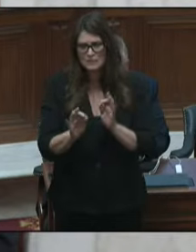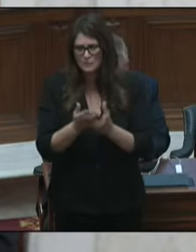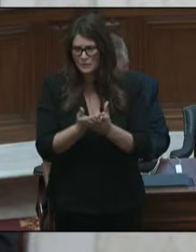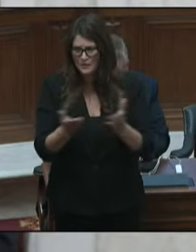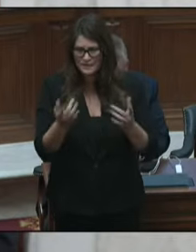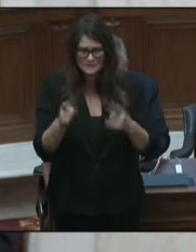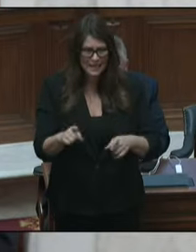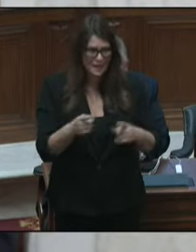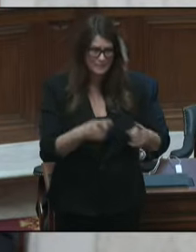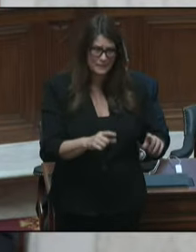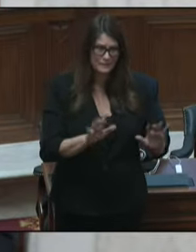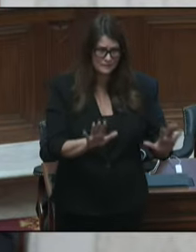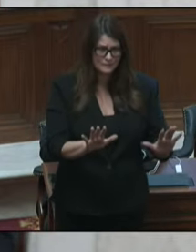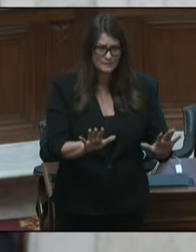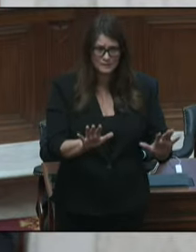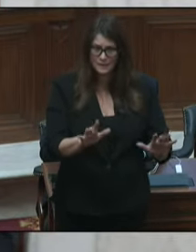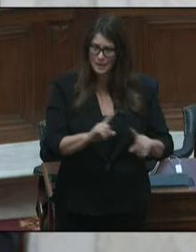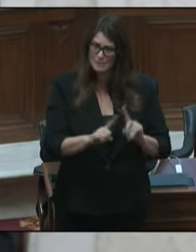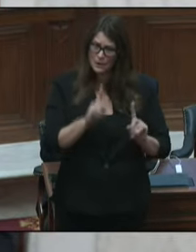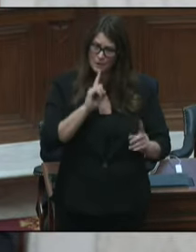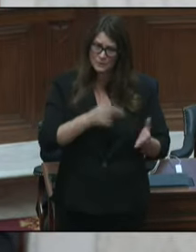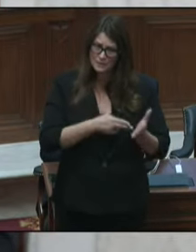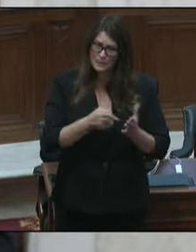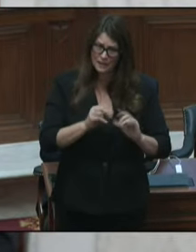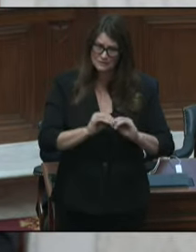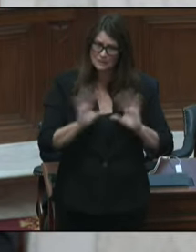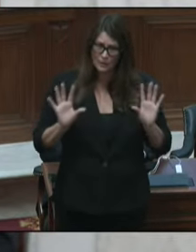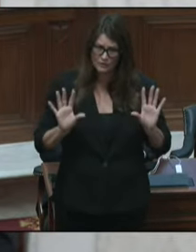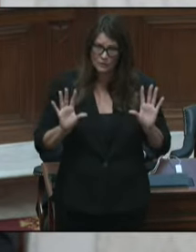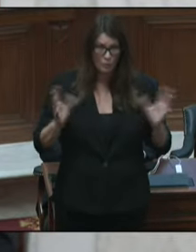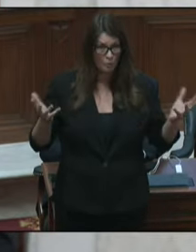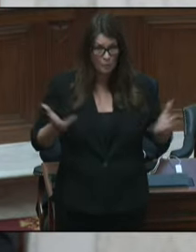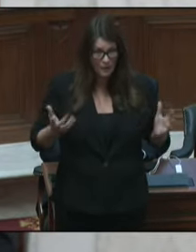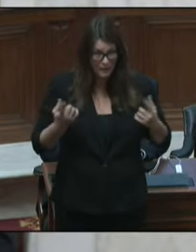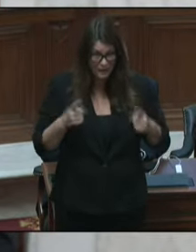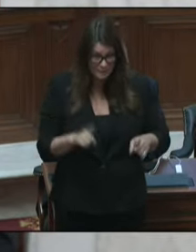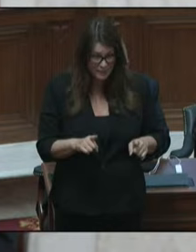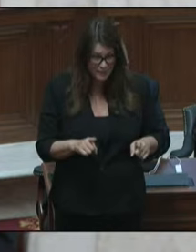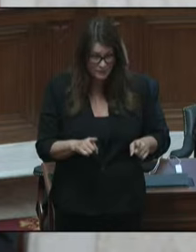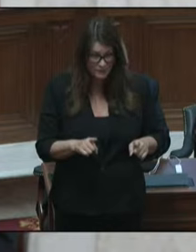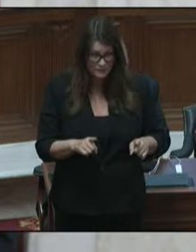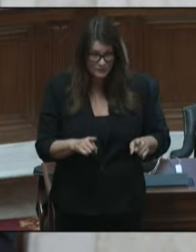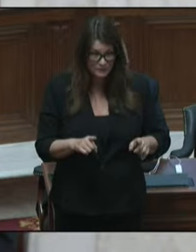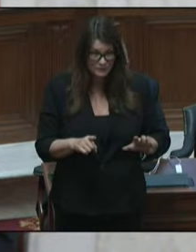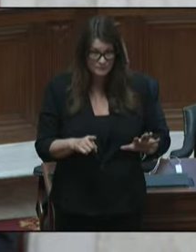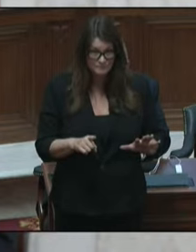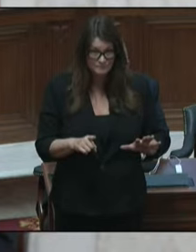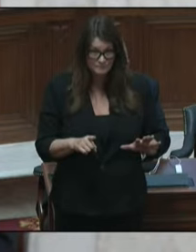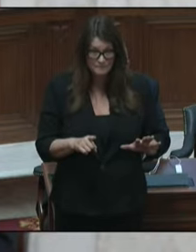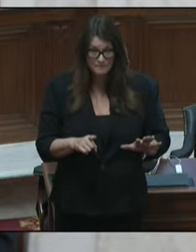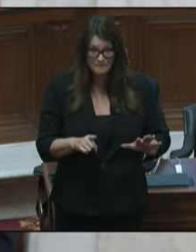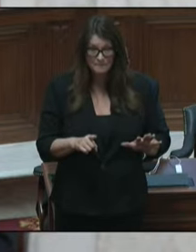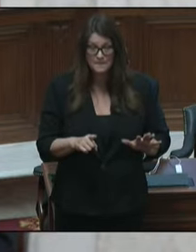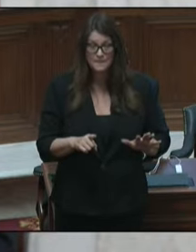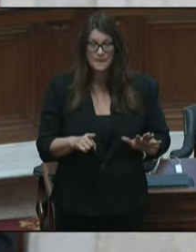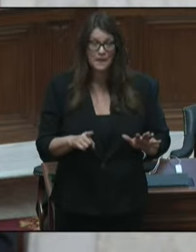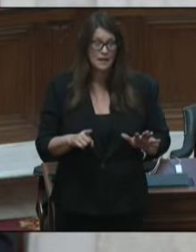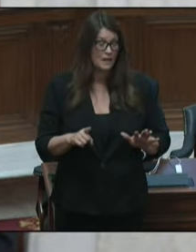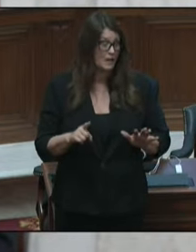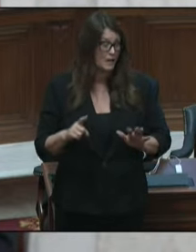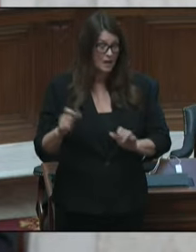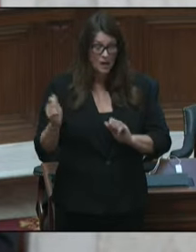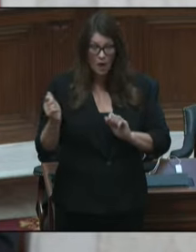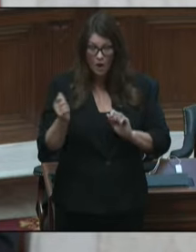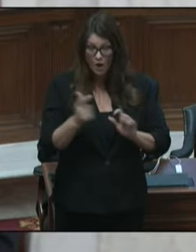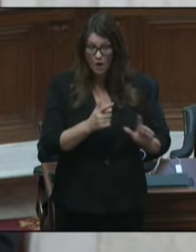gosh sakes, a living, let's just call it like it is. What happened was, you know, absolutely